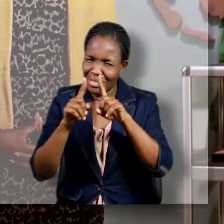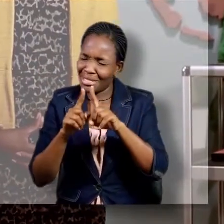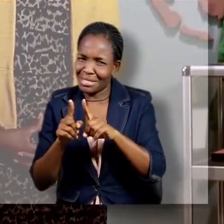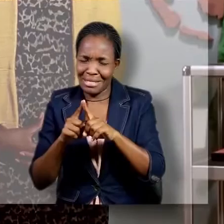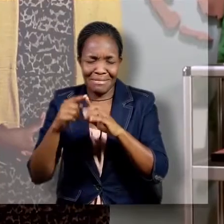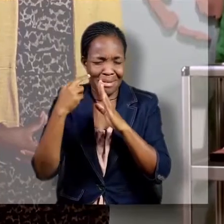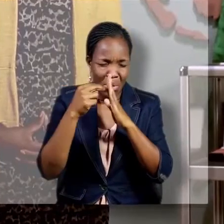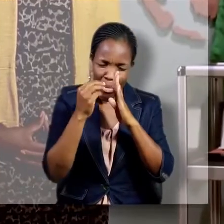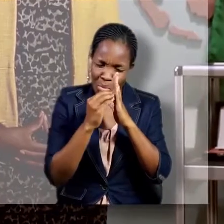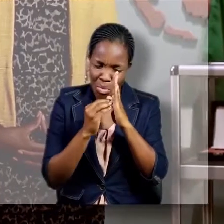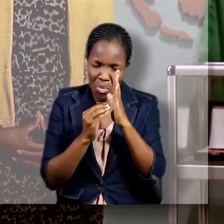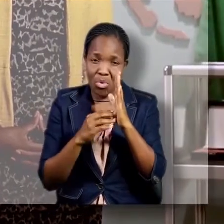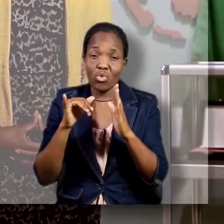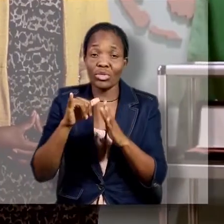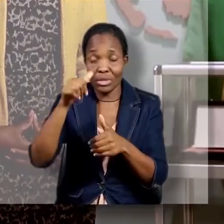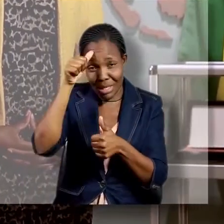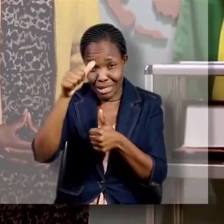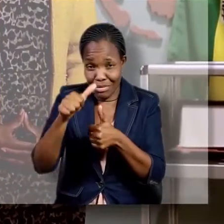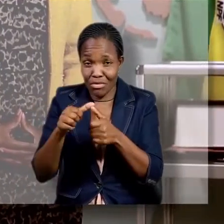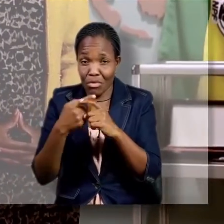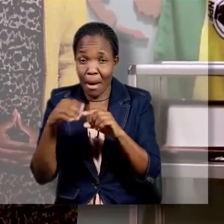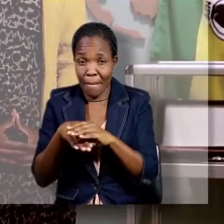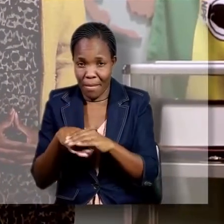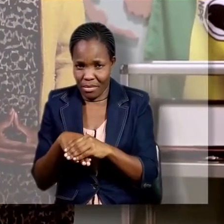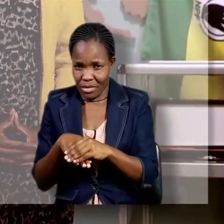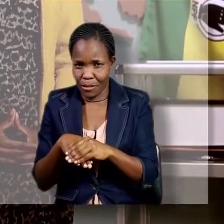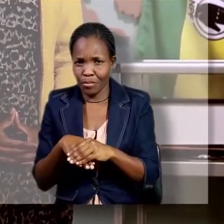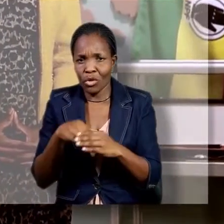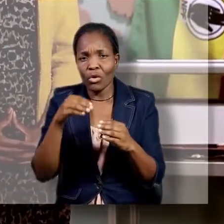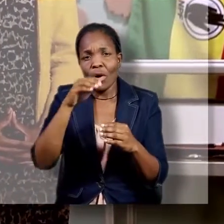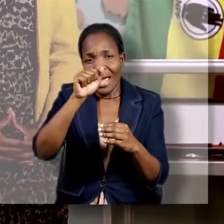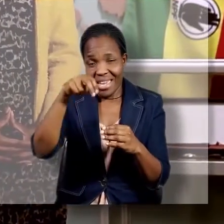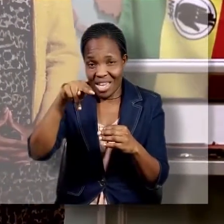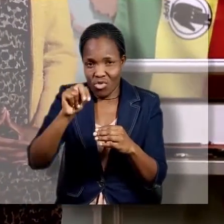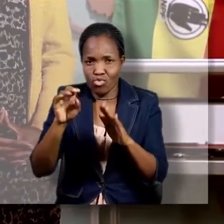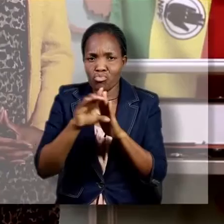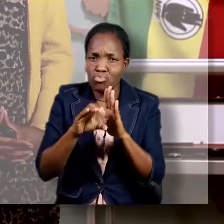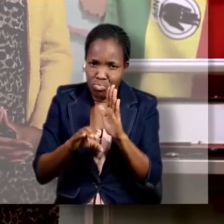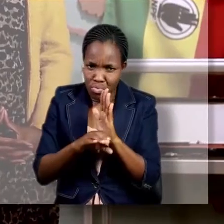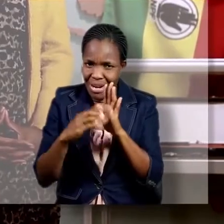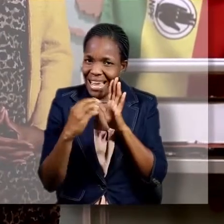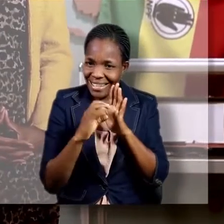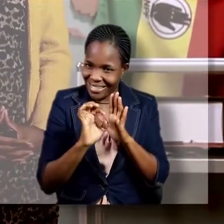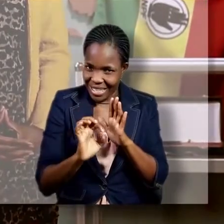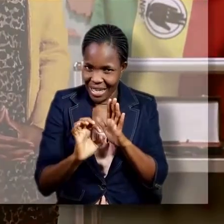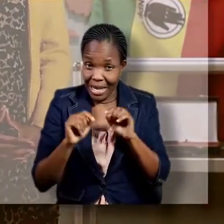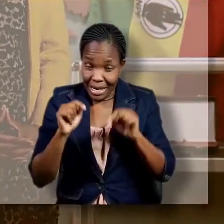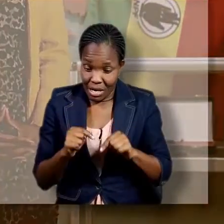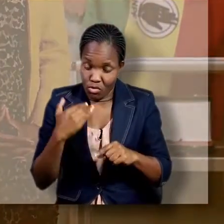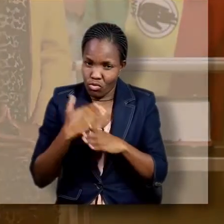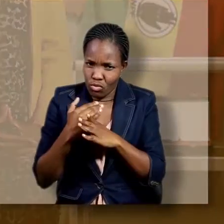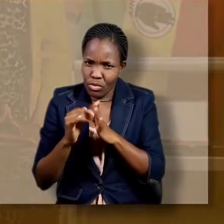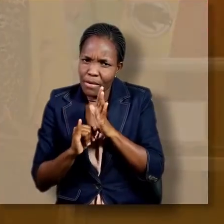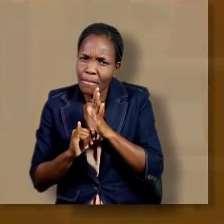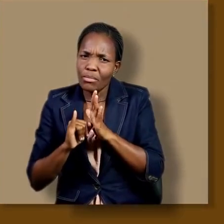and protocols that have been ratified by members. According to the AU Constitutive Act, the AU is now working to